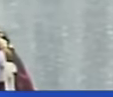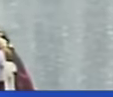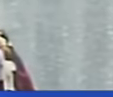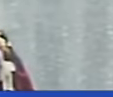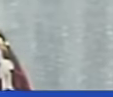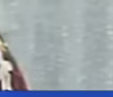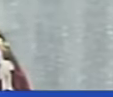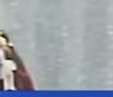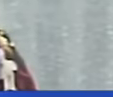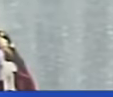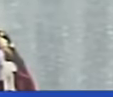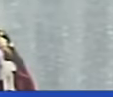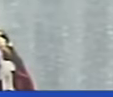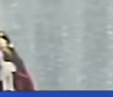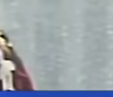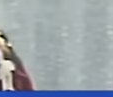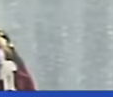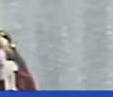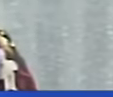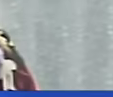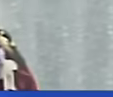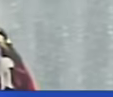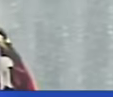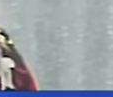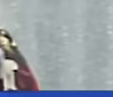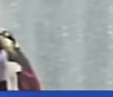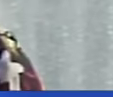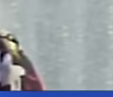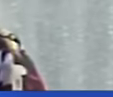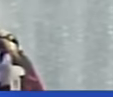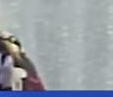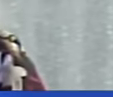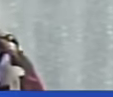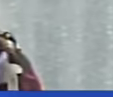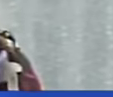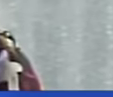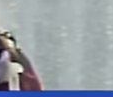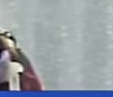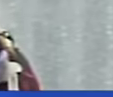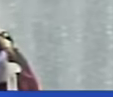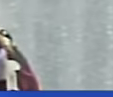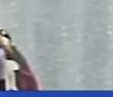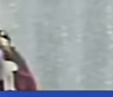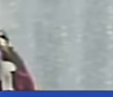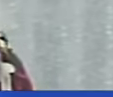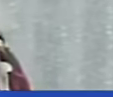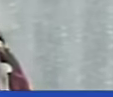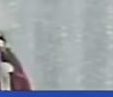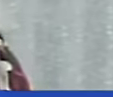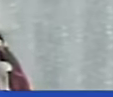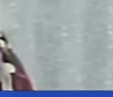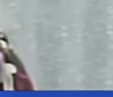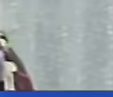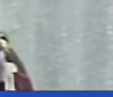more important than your health. Take a card called NHIF. Every time you go to hospital, you know, Kenyans, we have been made